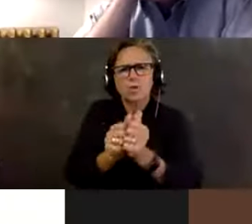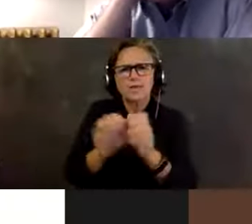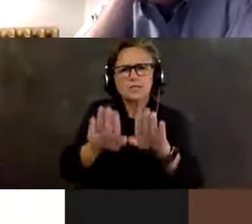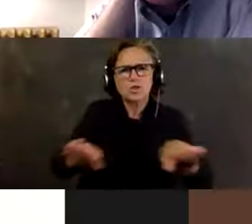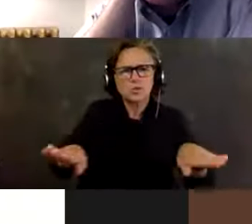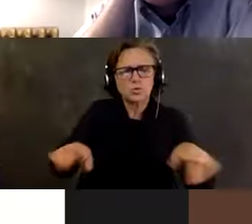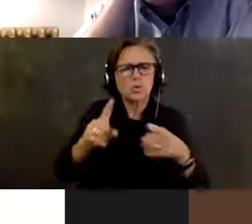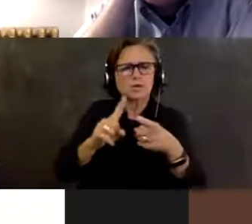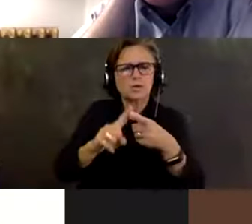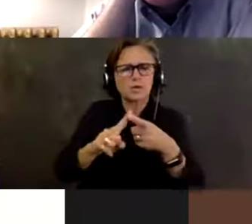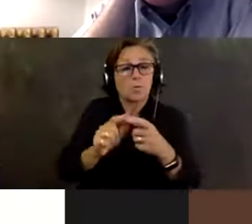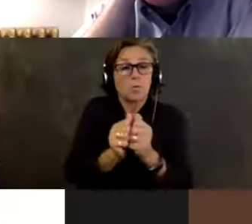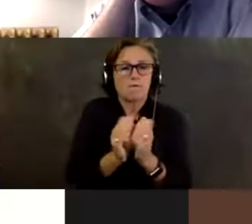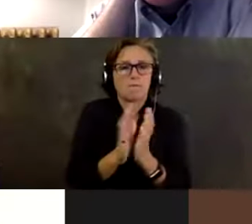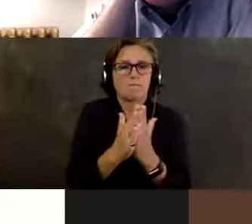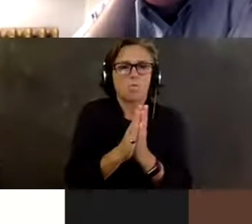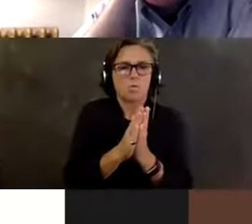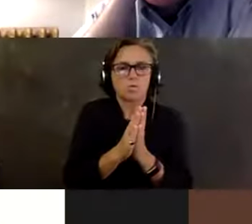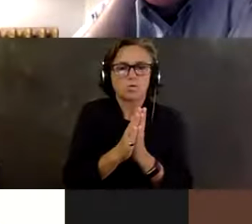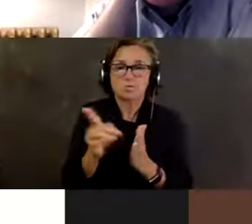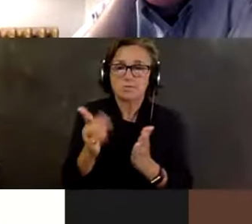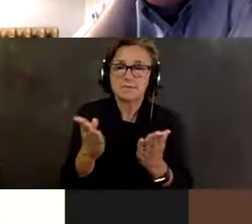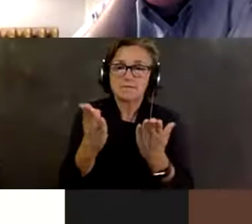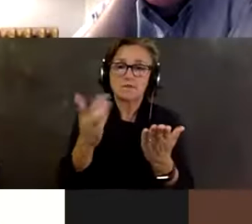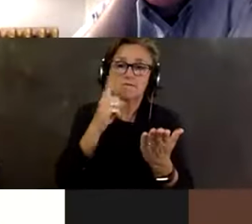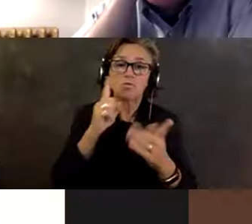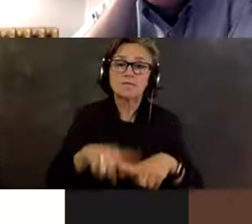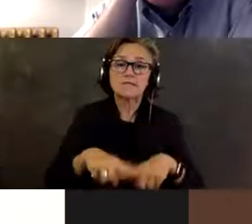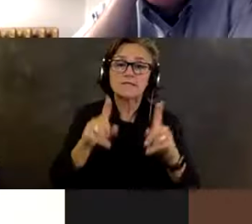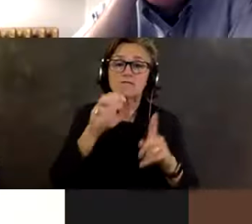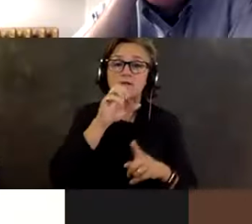age groups of books that we can read with our kids.